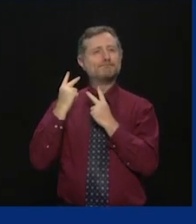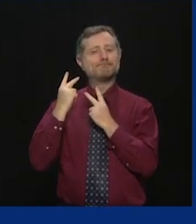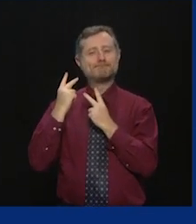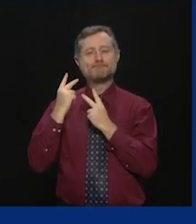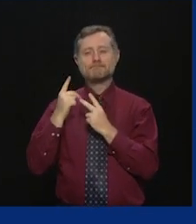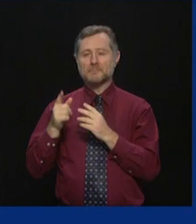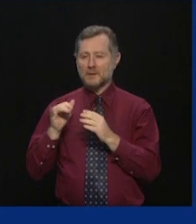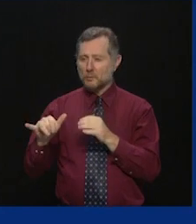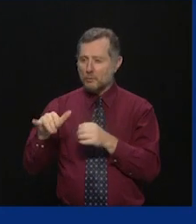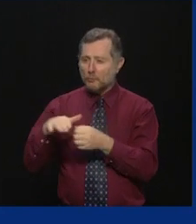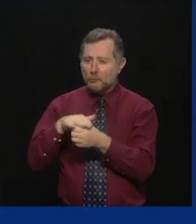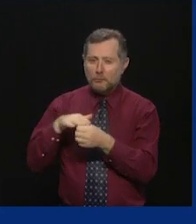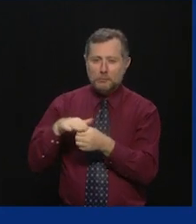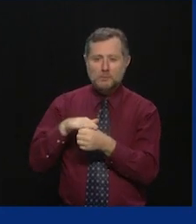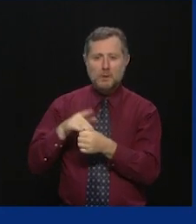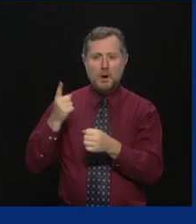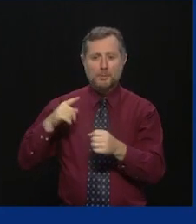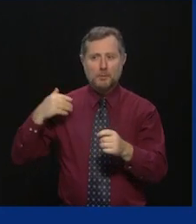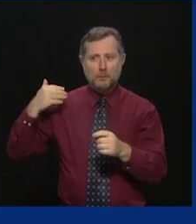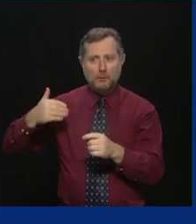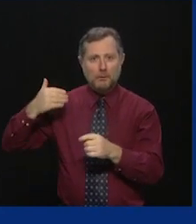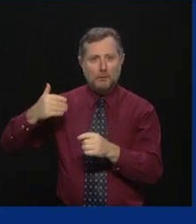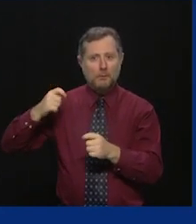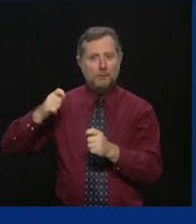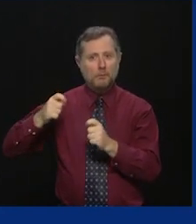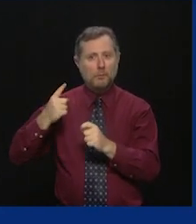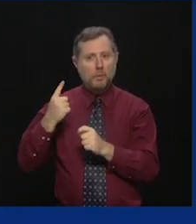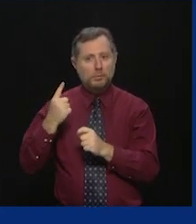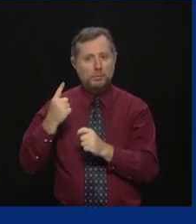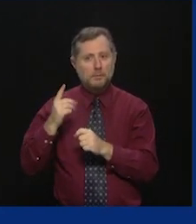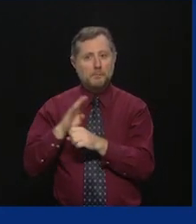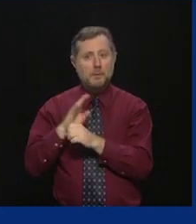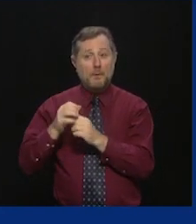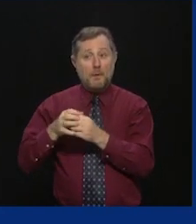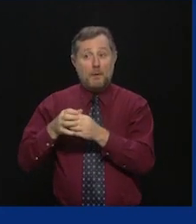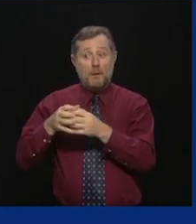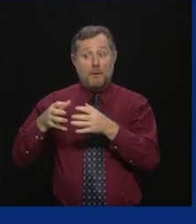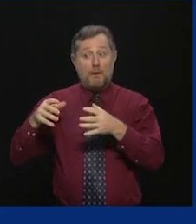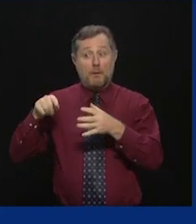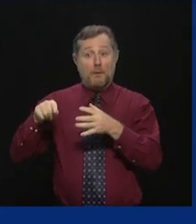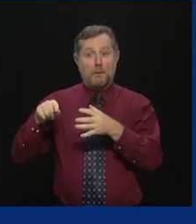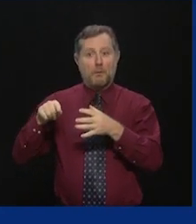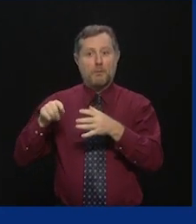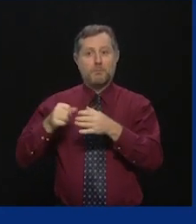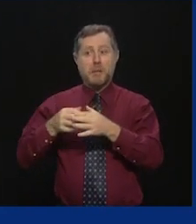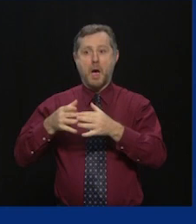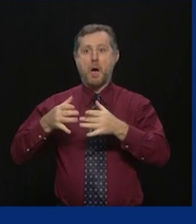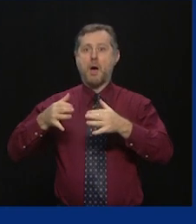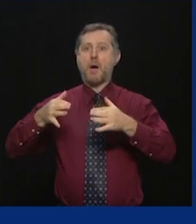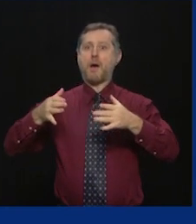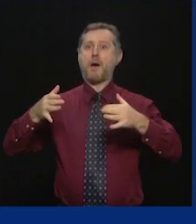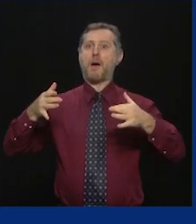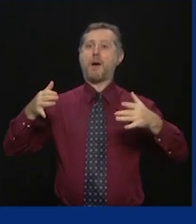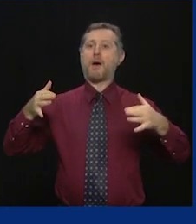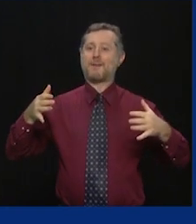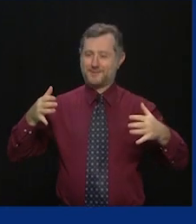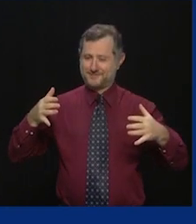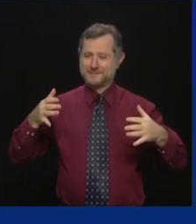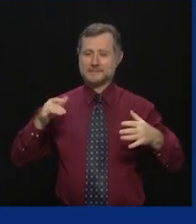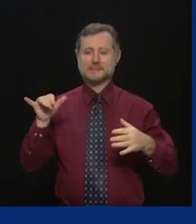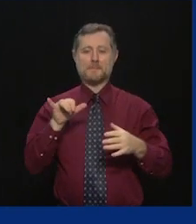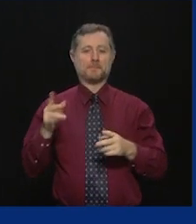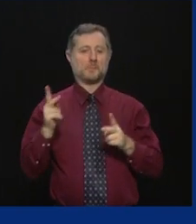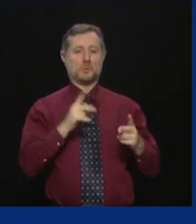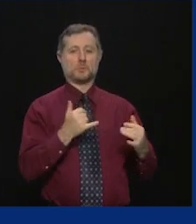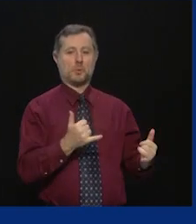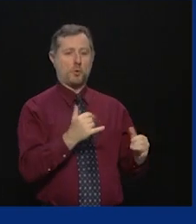in subsequent years, that seed sprouted a beautiful garden over there, and it keeps on going. It grows, it grows. What Constellation is doing here,